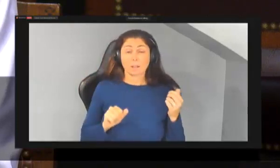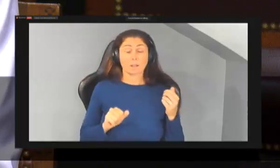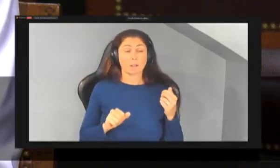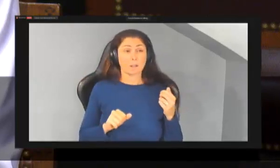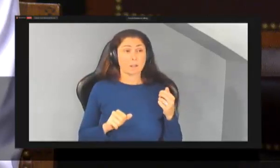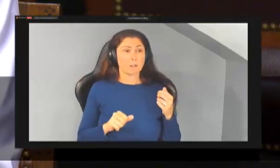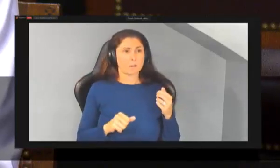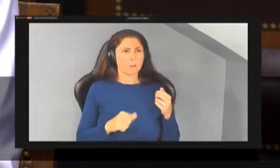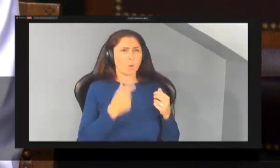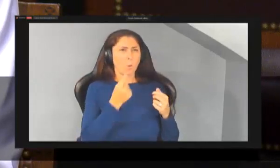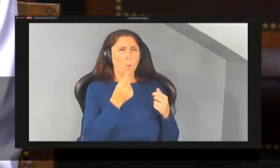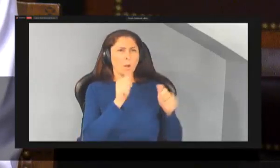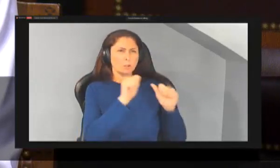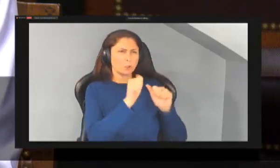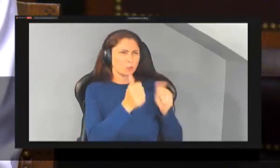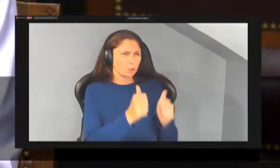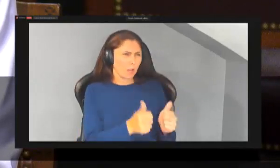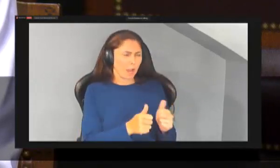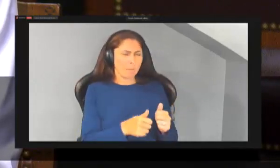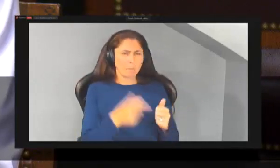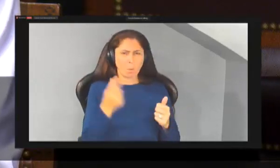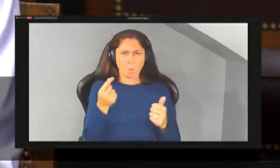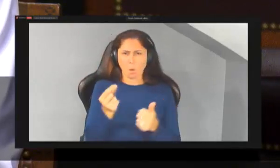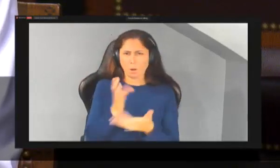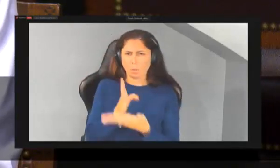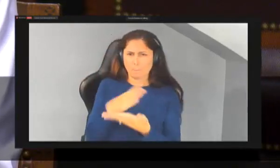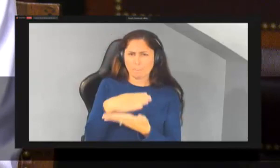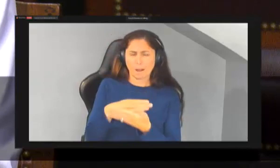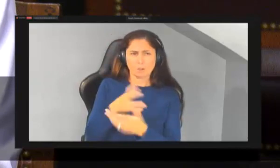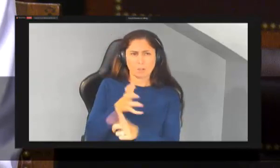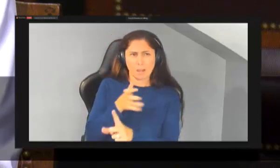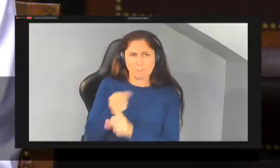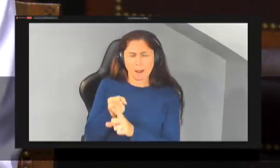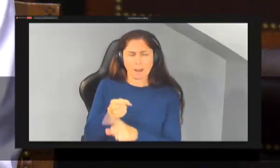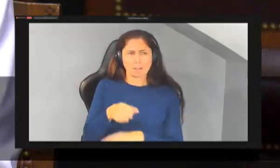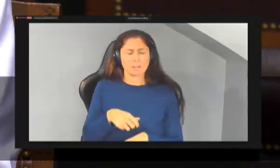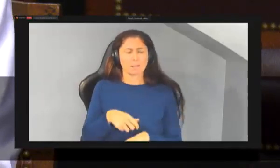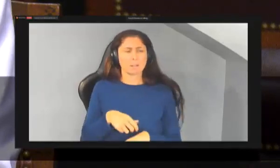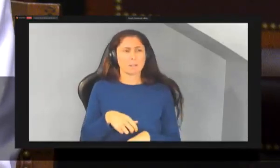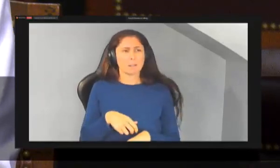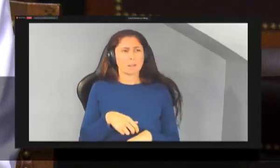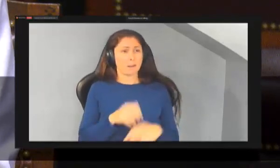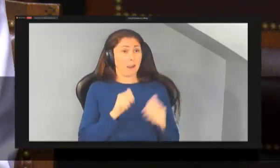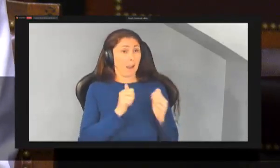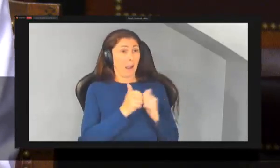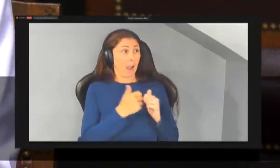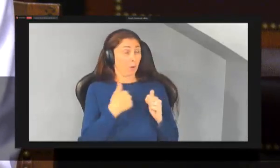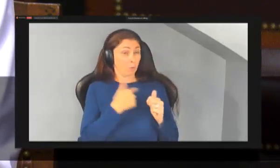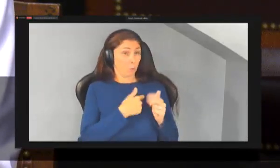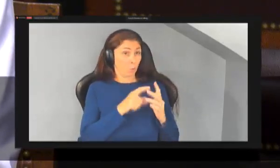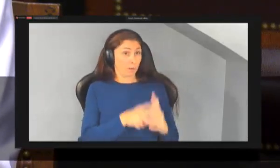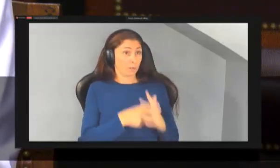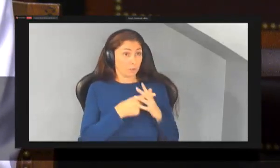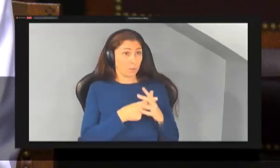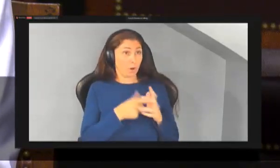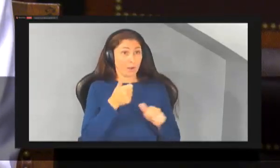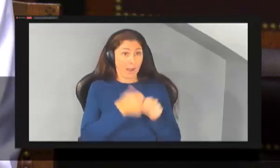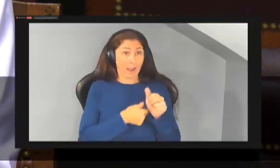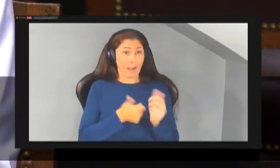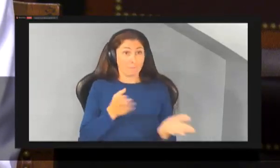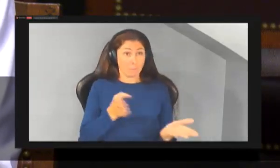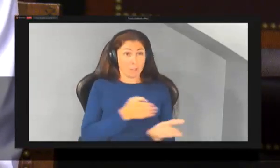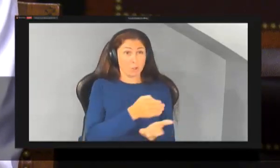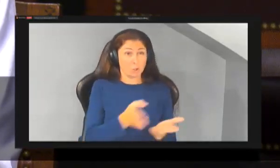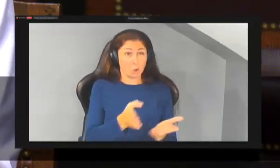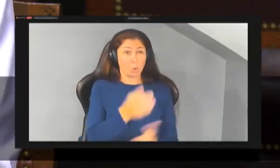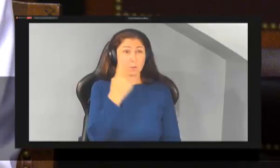take? What are the budgetary impacts of it? And how do we start, right? Every journey is one step, right?